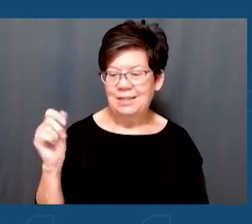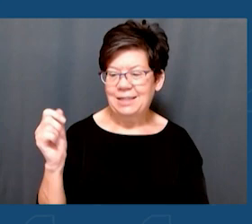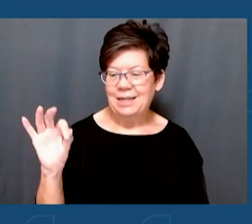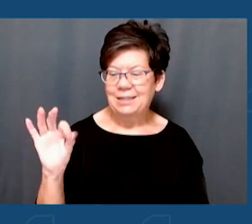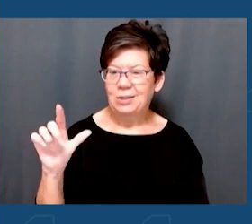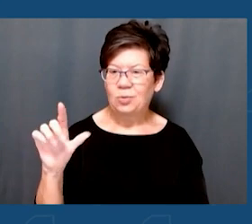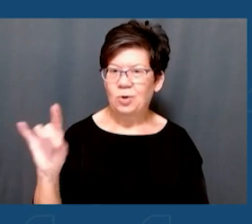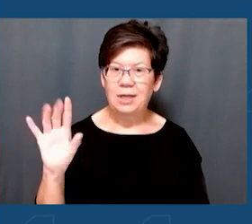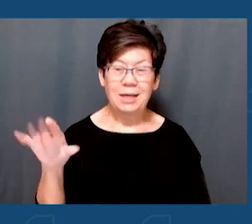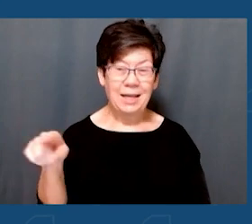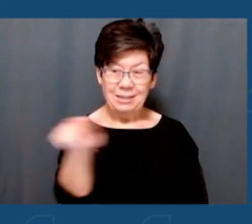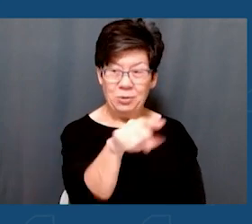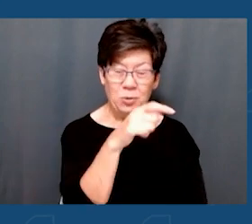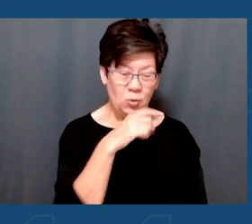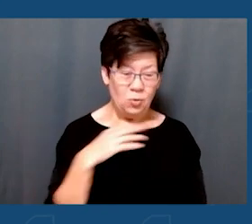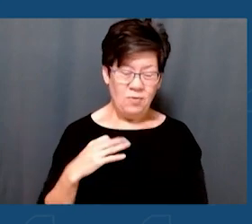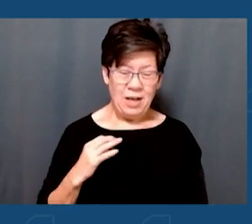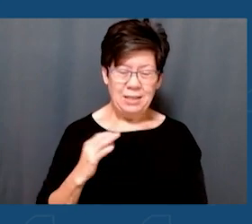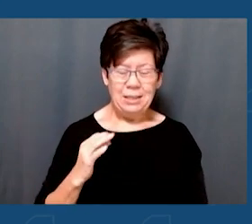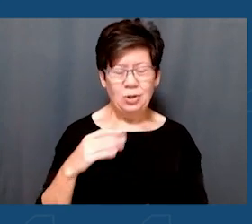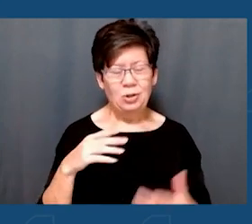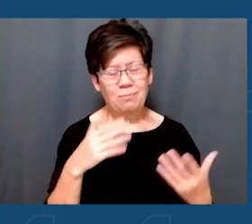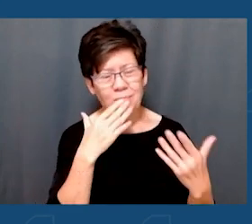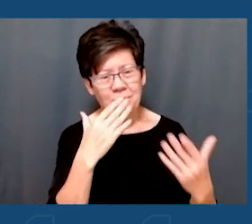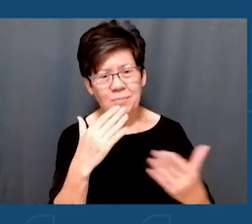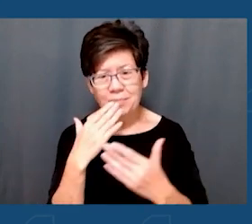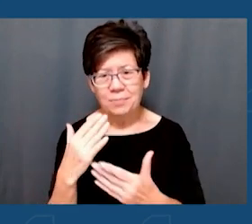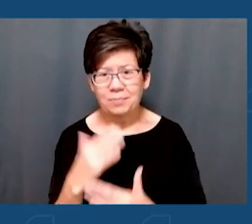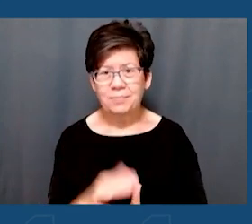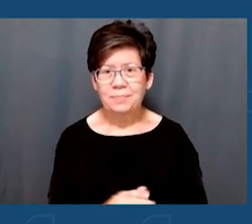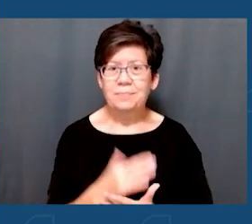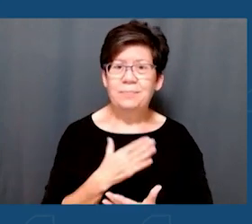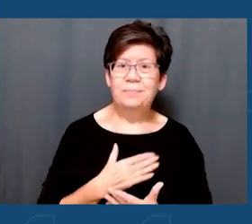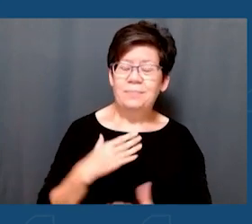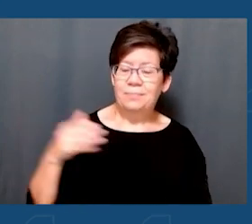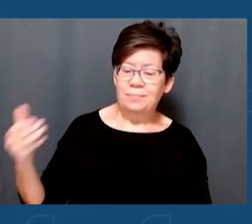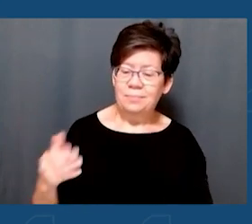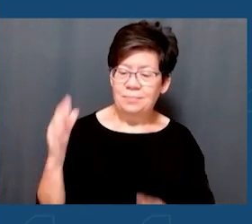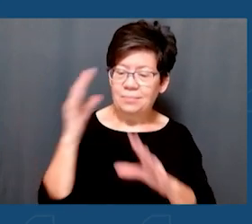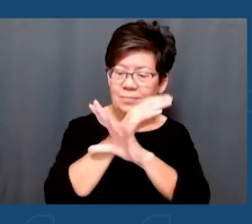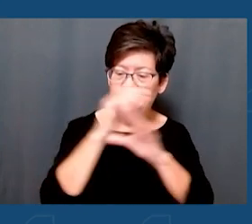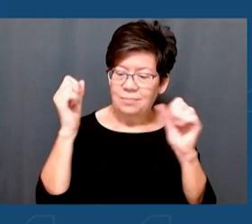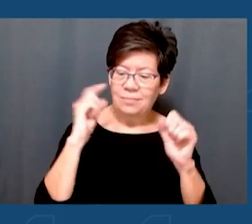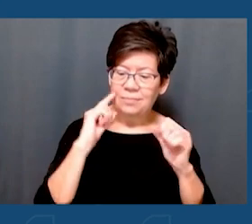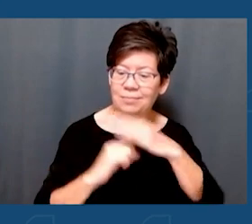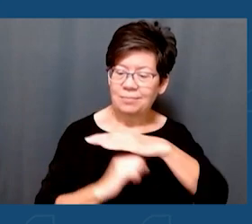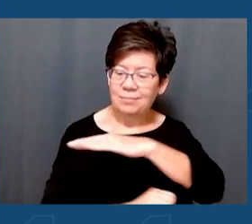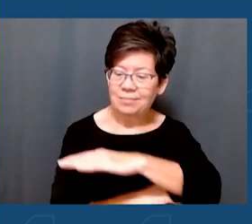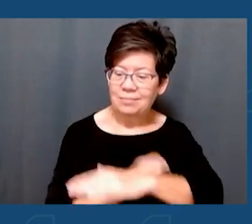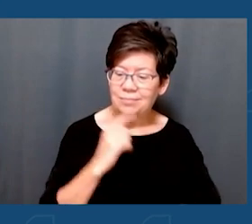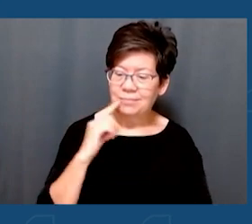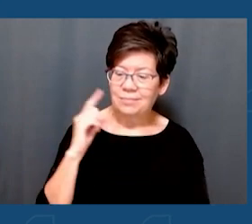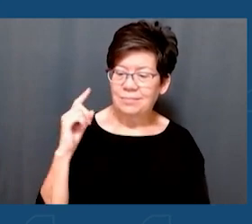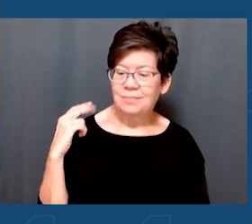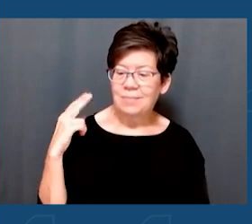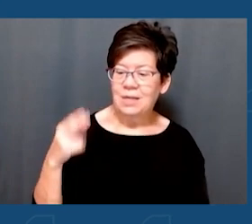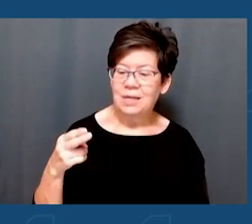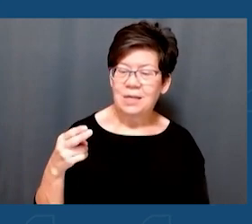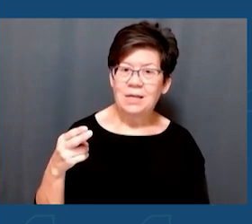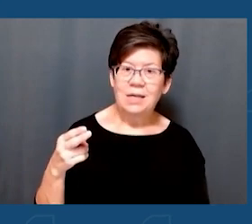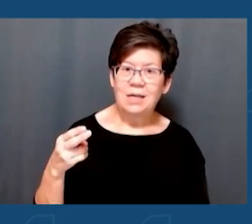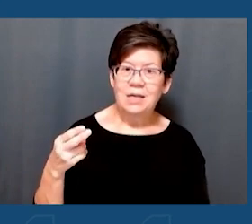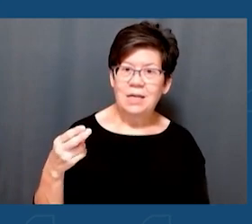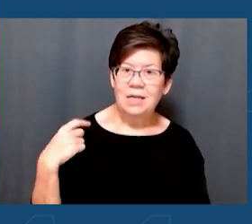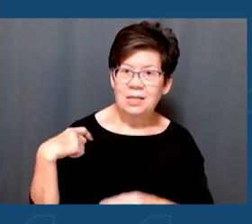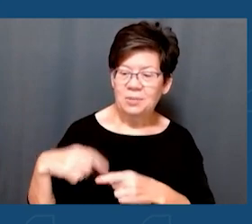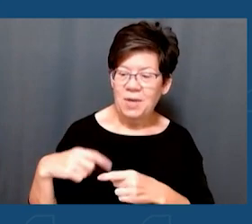volunteers. Please join me in welcoming President and founder of the Hispanic Heritage Council of Western New York, Casimiro